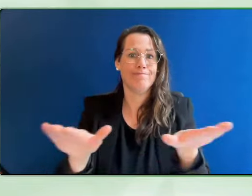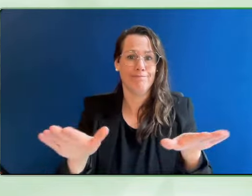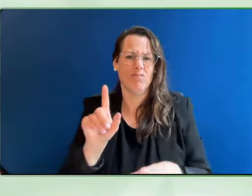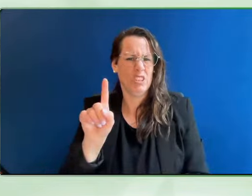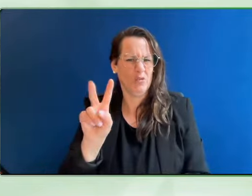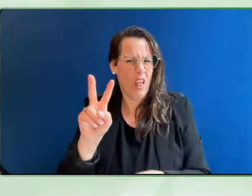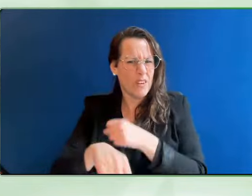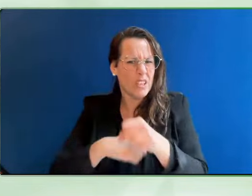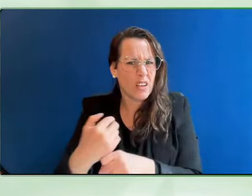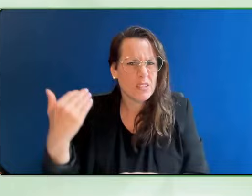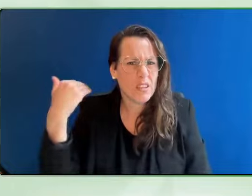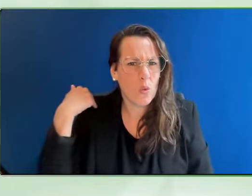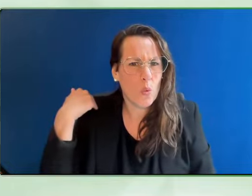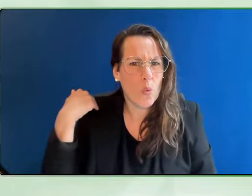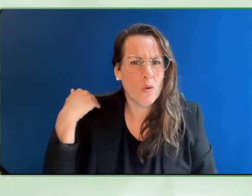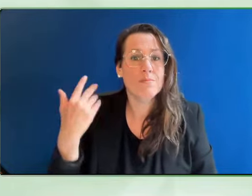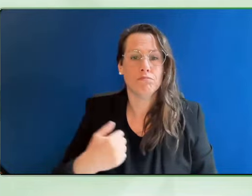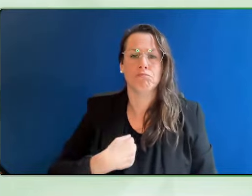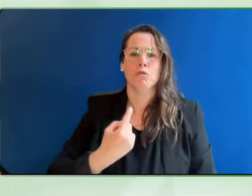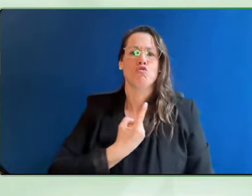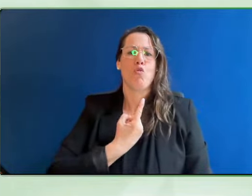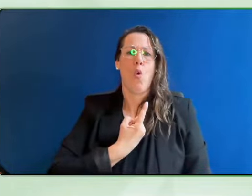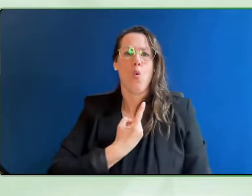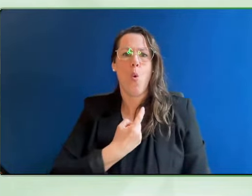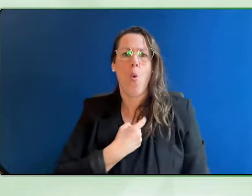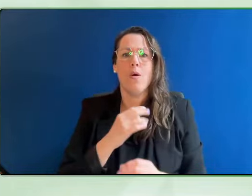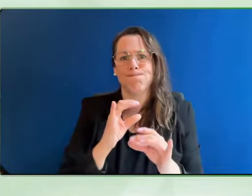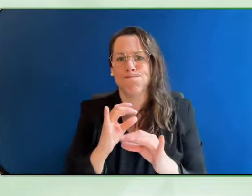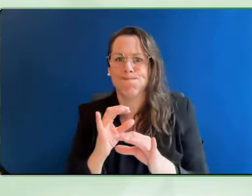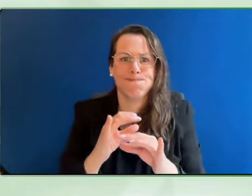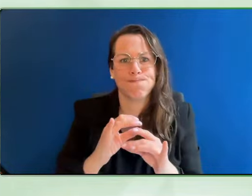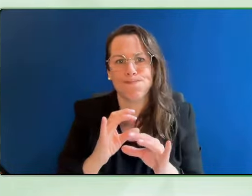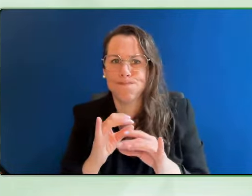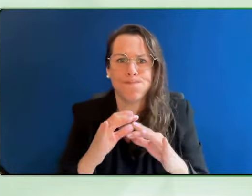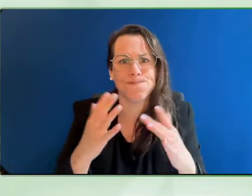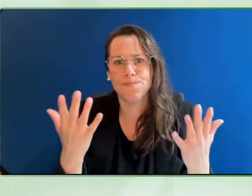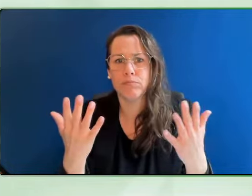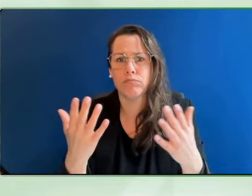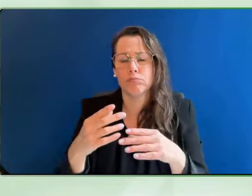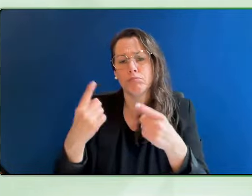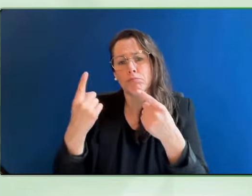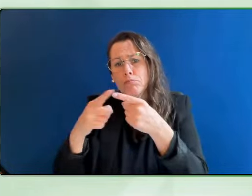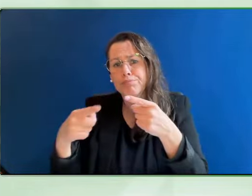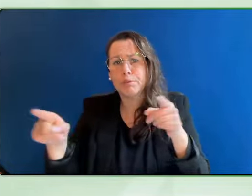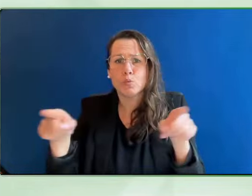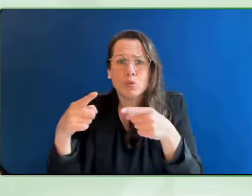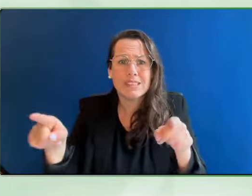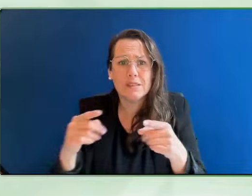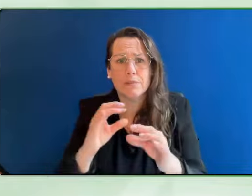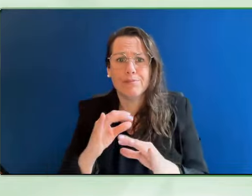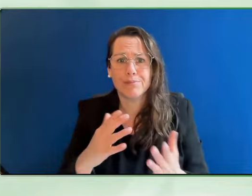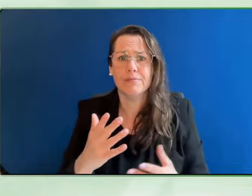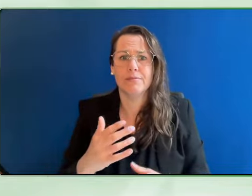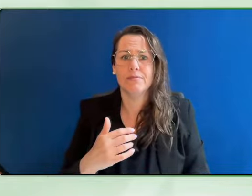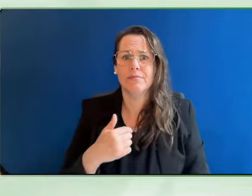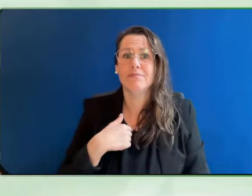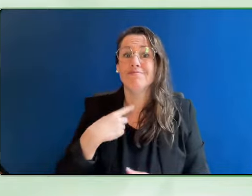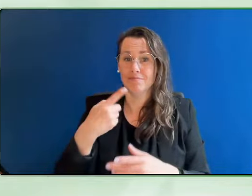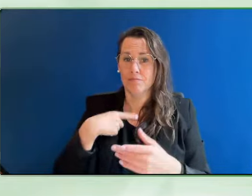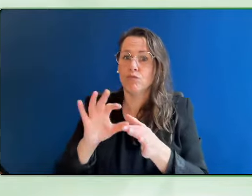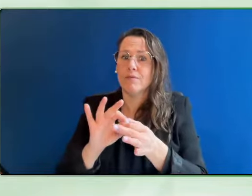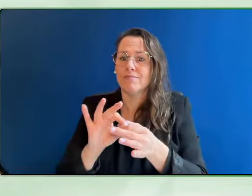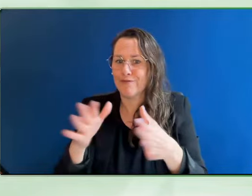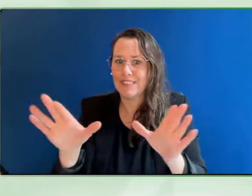are musicians, and we just get together and do some kind of a seance of improvising music